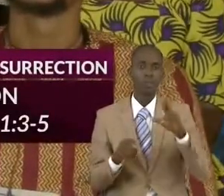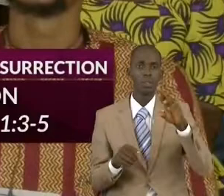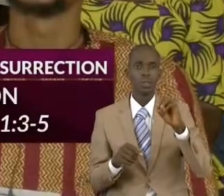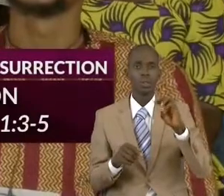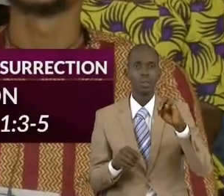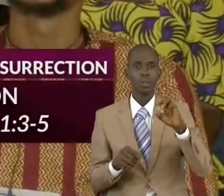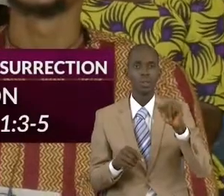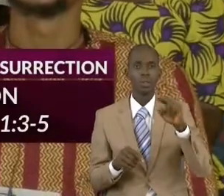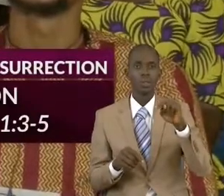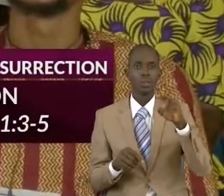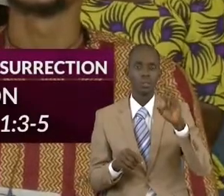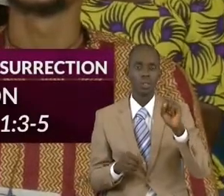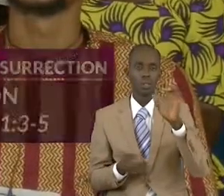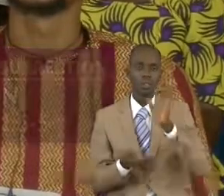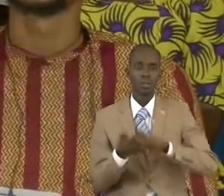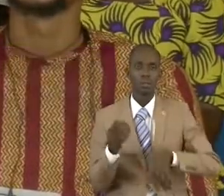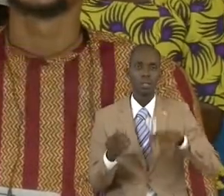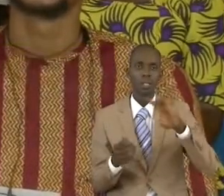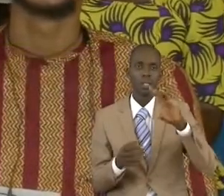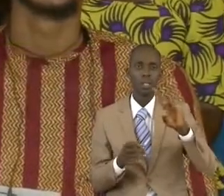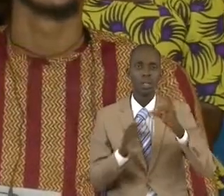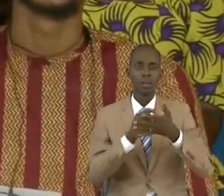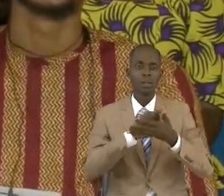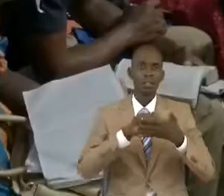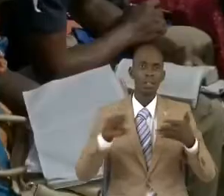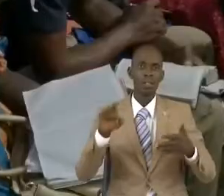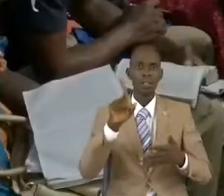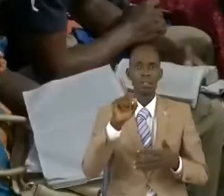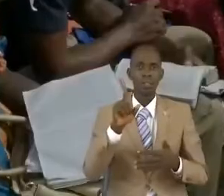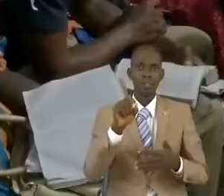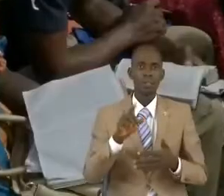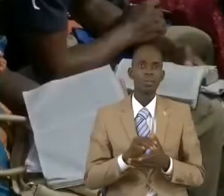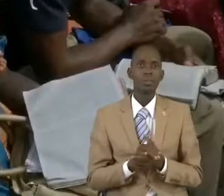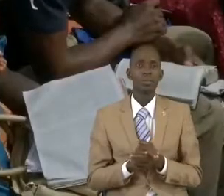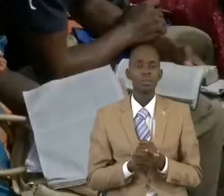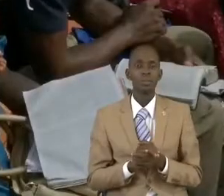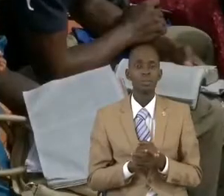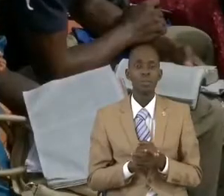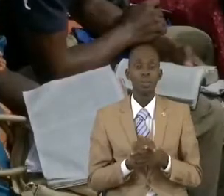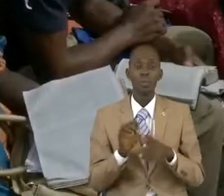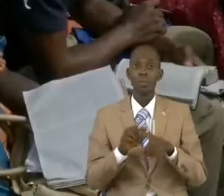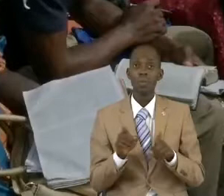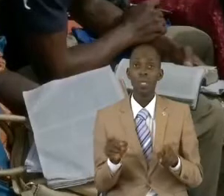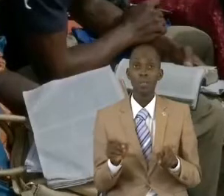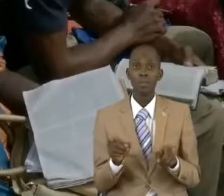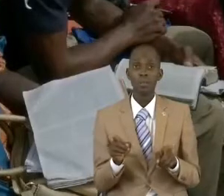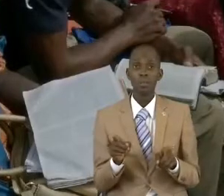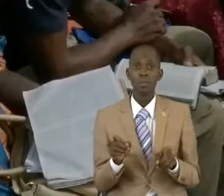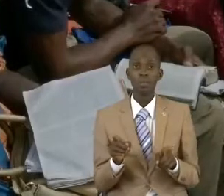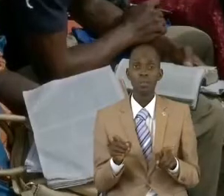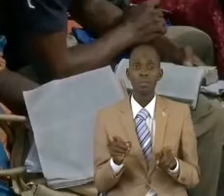Romans chapter 8, verse 11. But if the